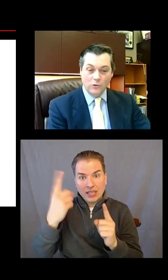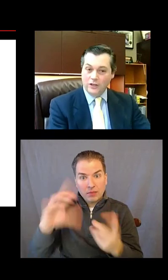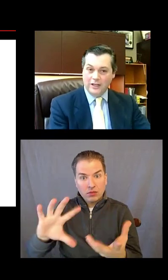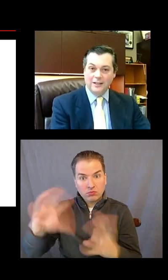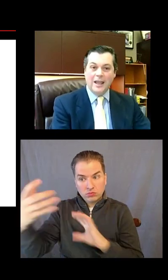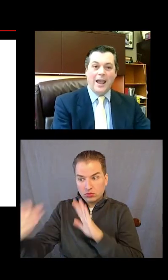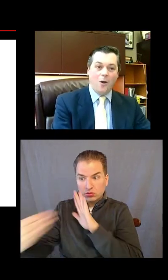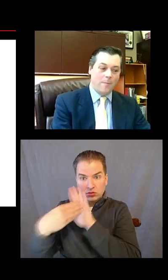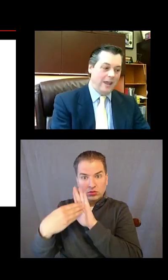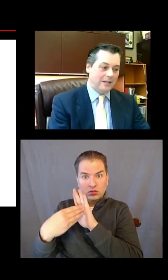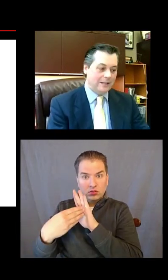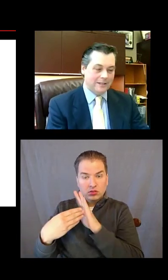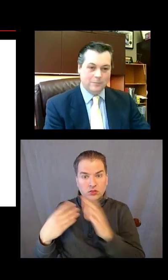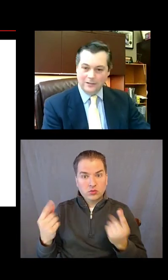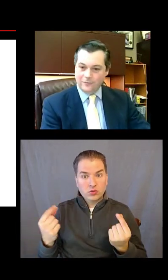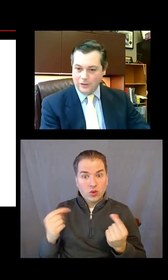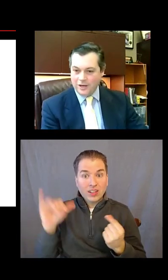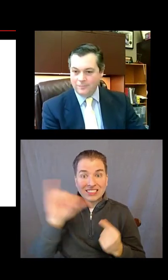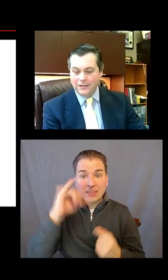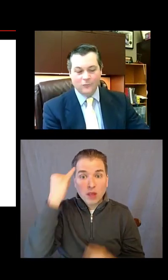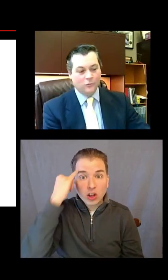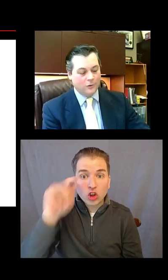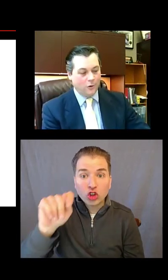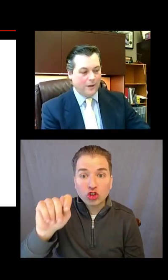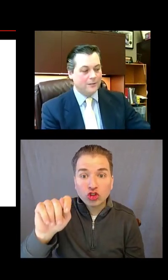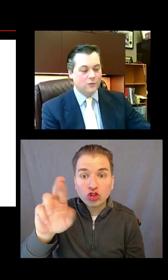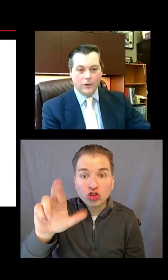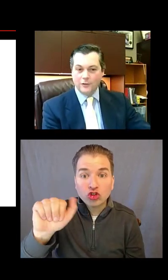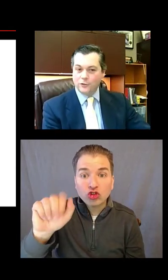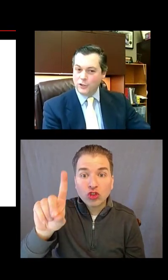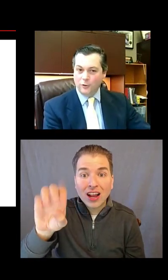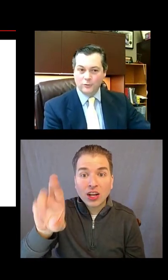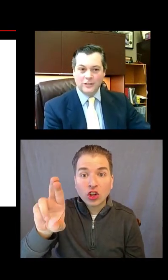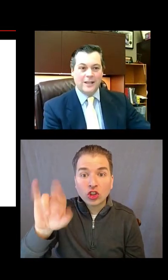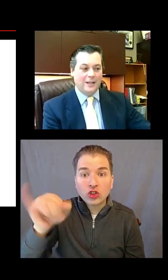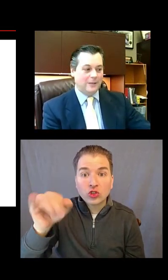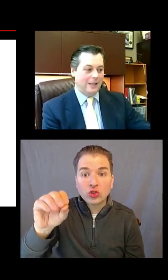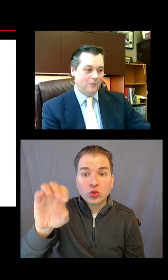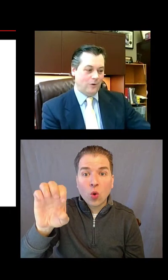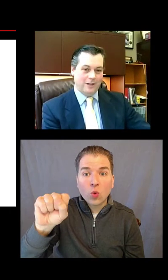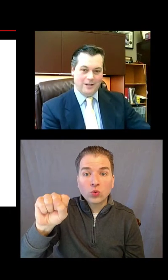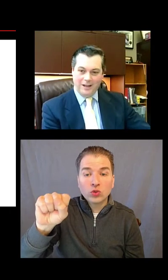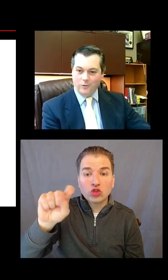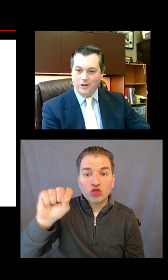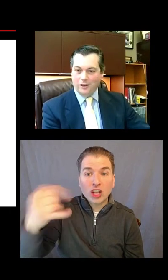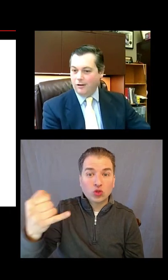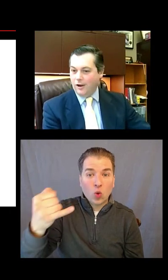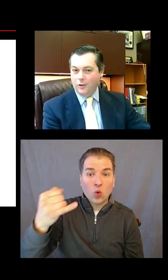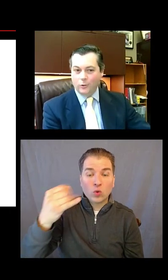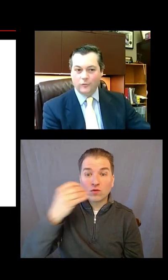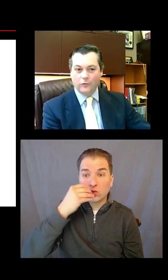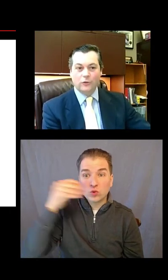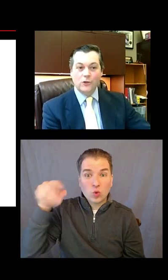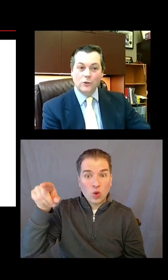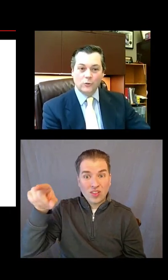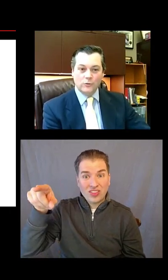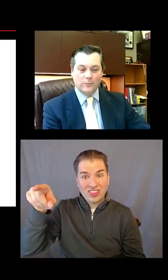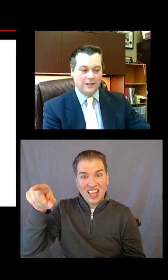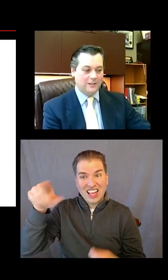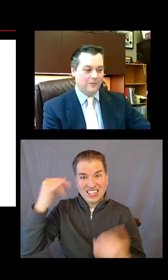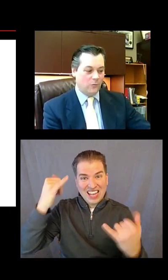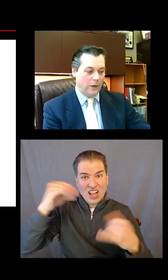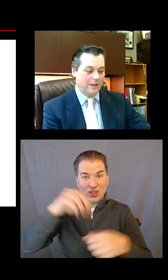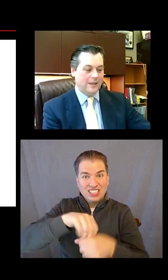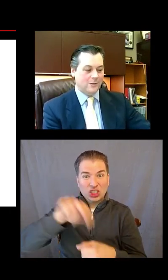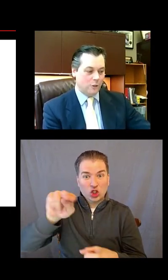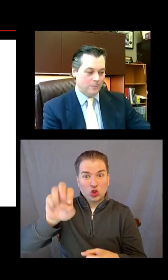enough in a community, how bad can this be for your company? Well, go ask Trader Joe's. I mean, they right now are all over the news